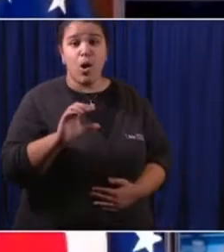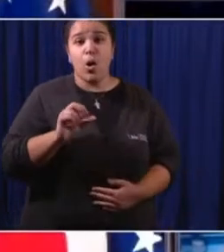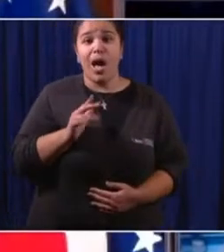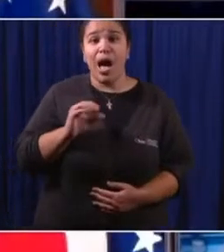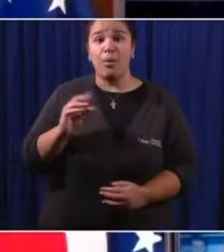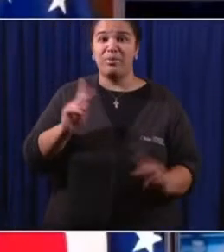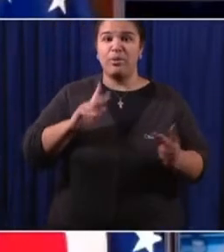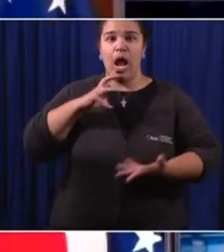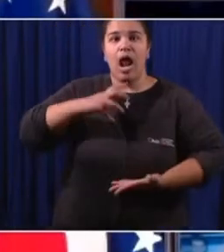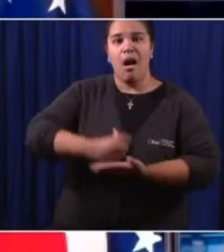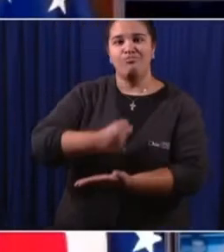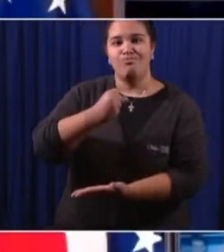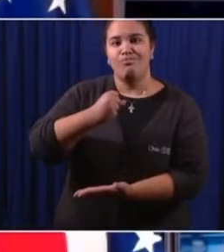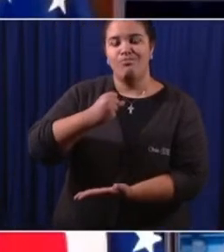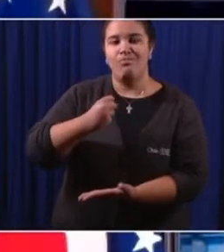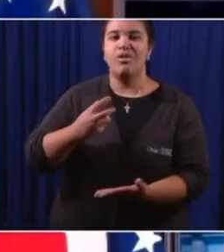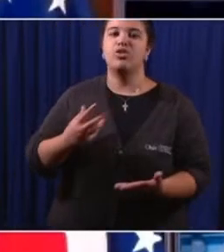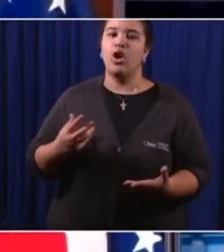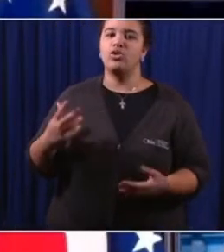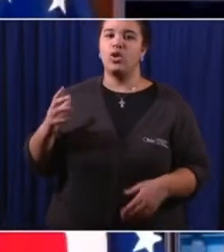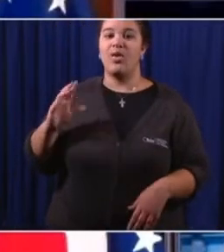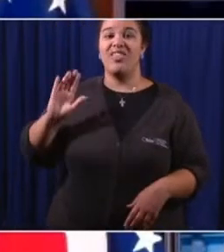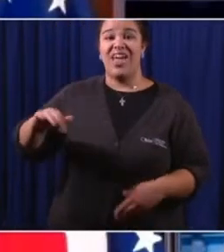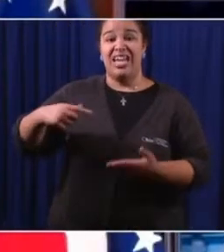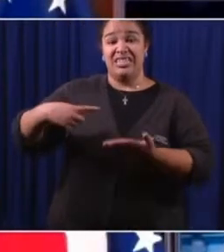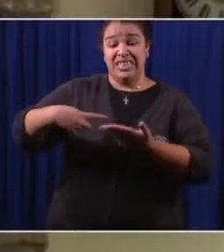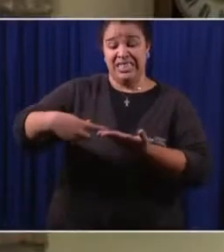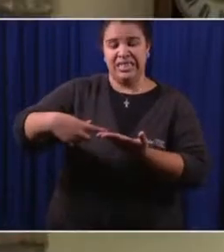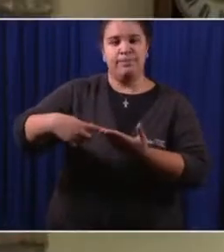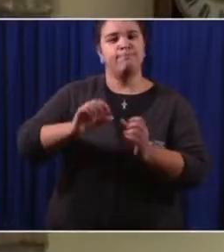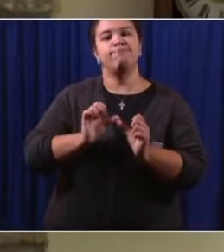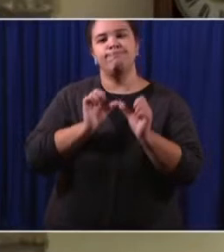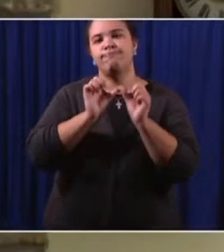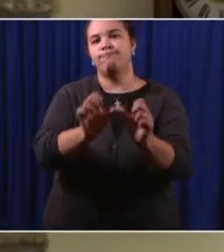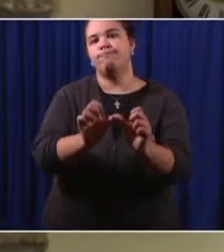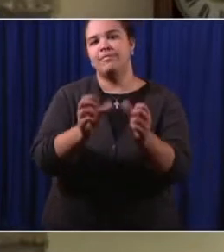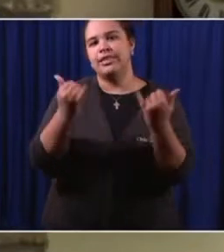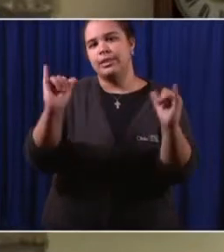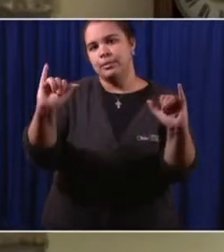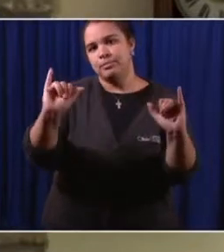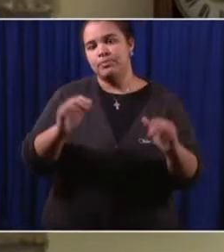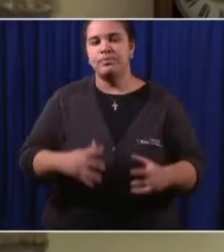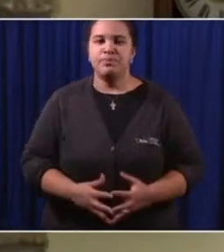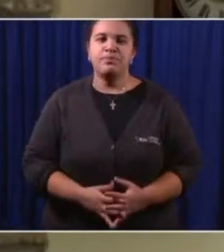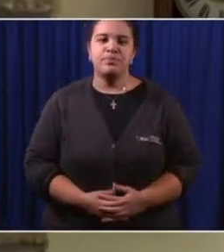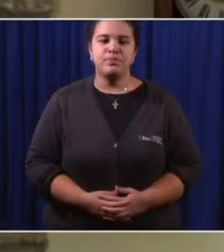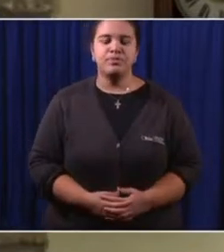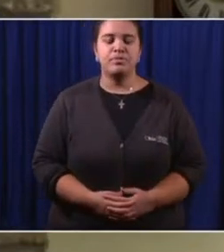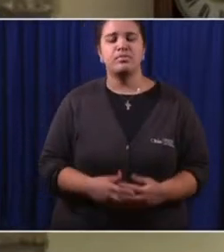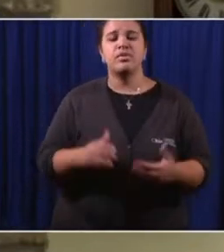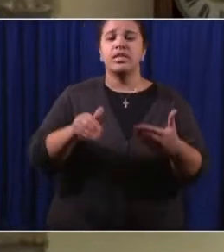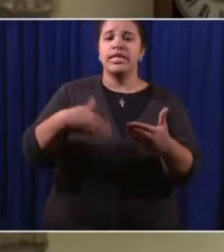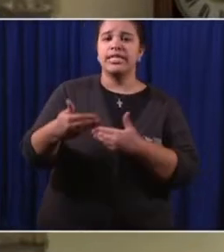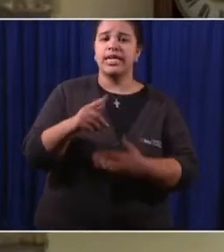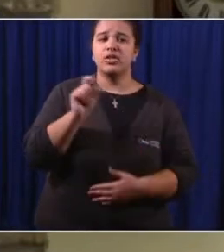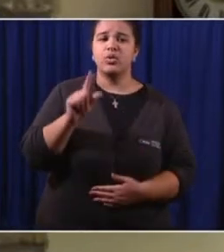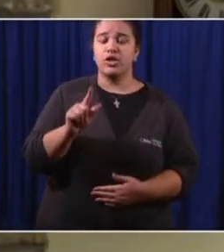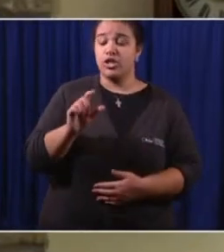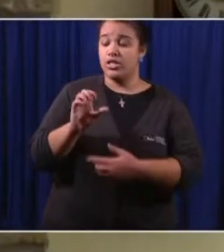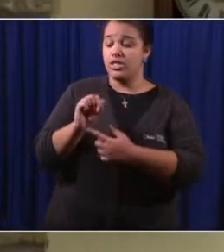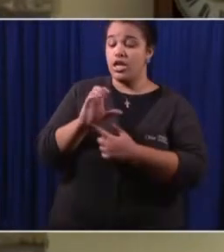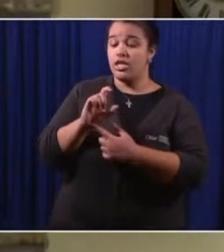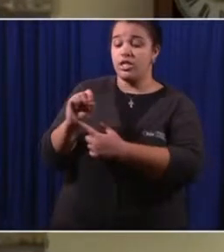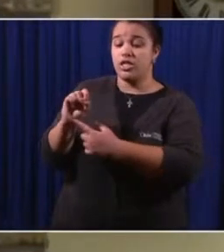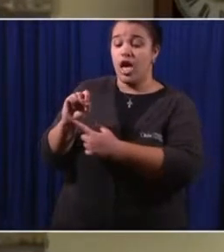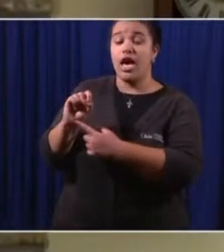that constructive dialogue is ongoing. Thank you. Next question is from Scott Hallis at